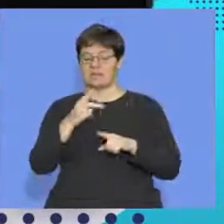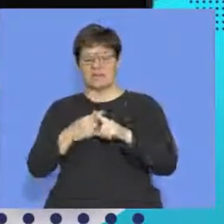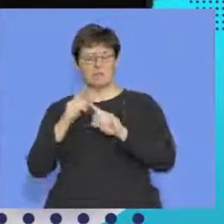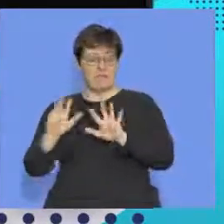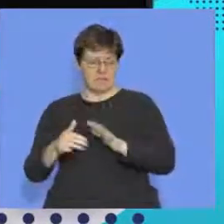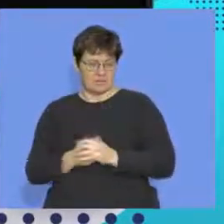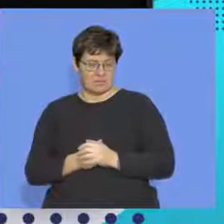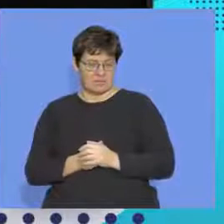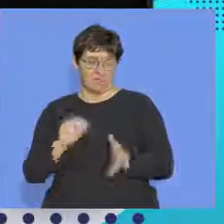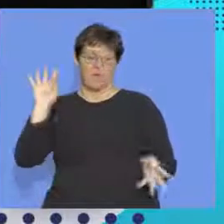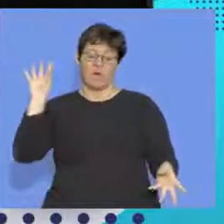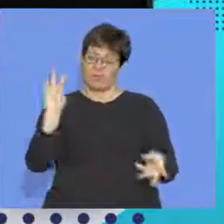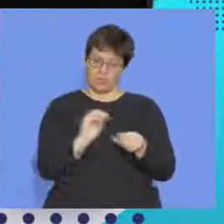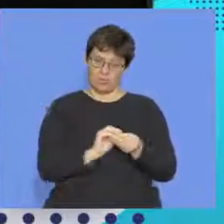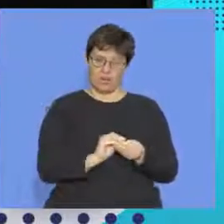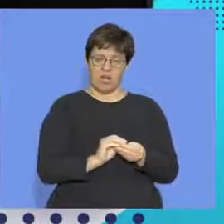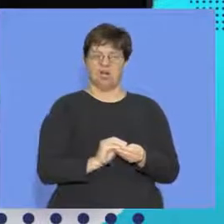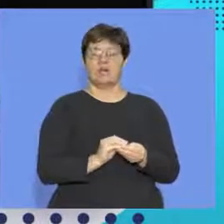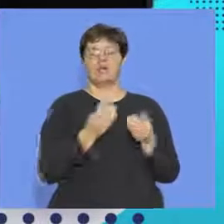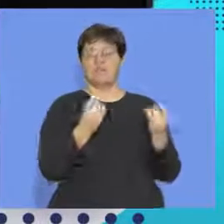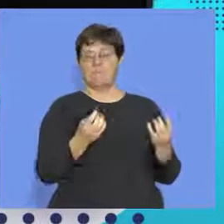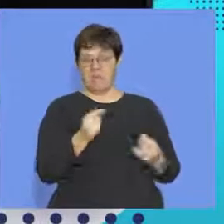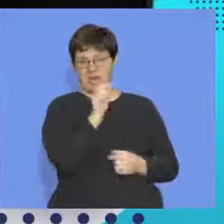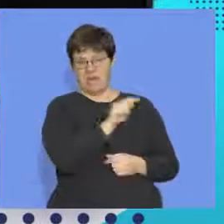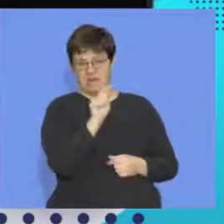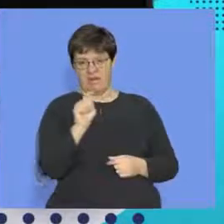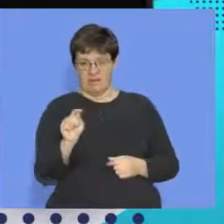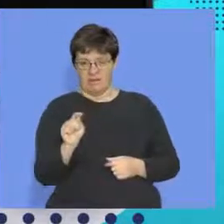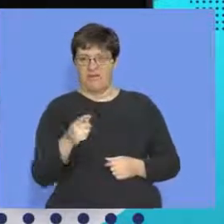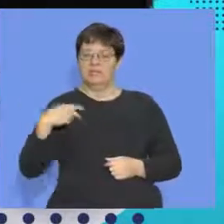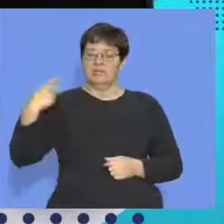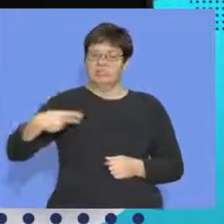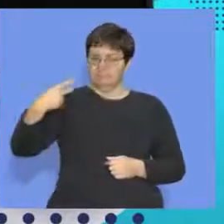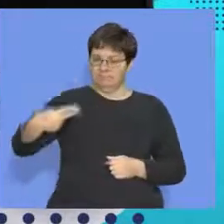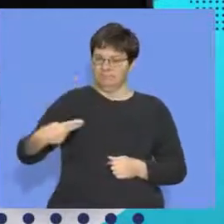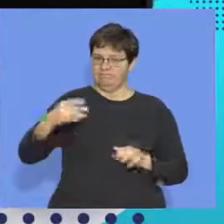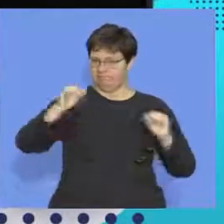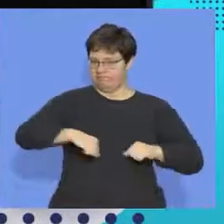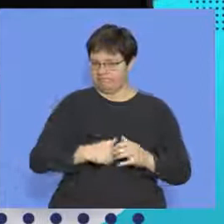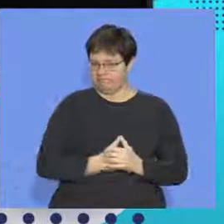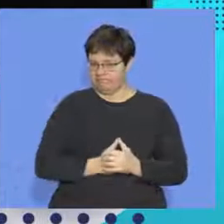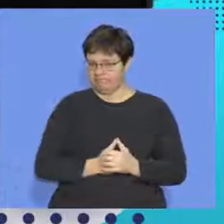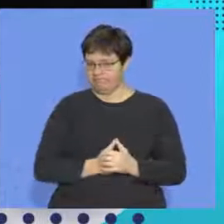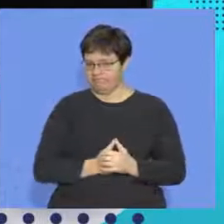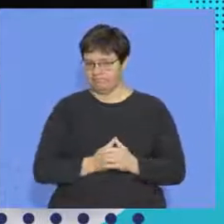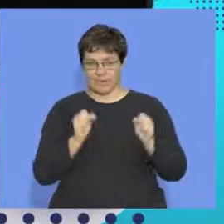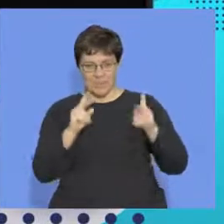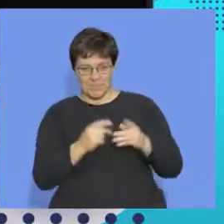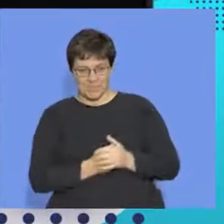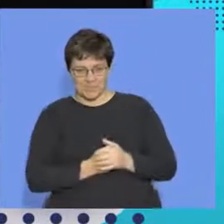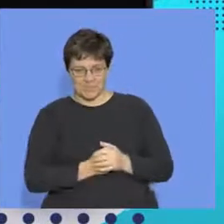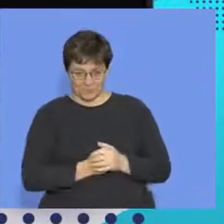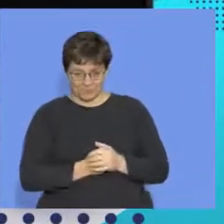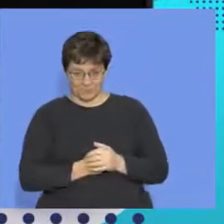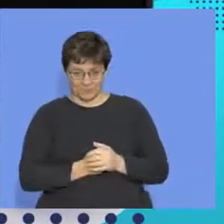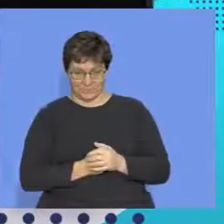9. That will be the total number of digits, 3 digits, if repetition is allowed. Fantastic.